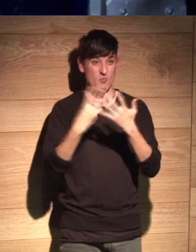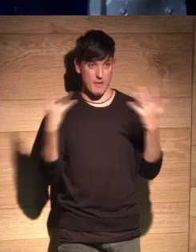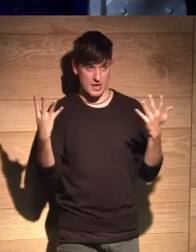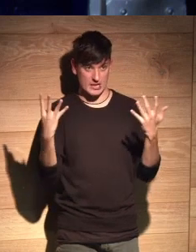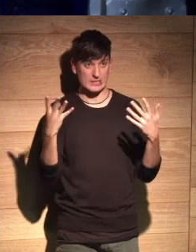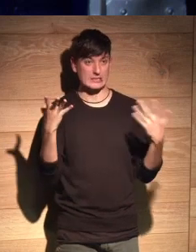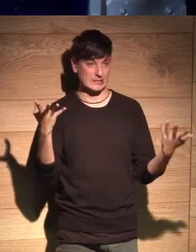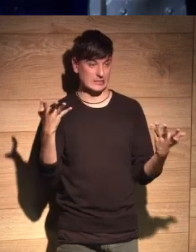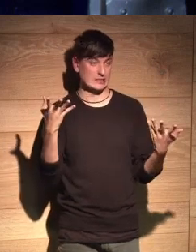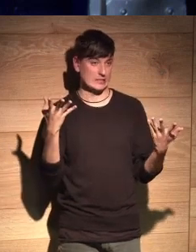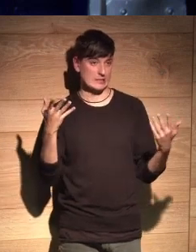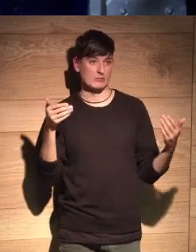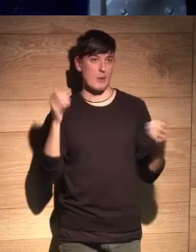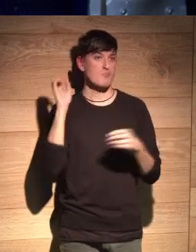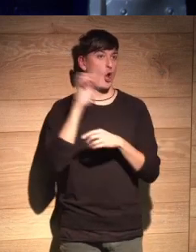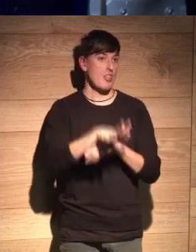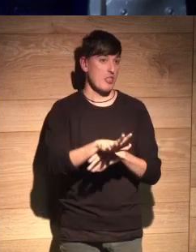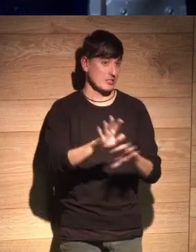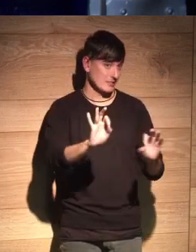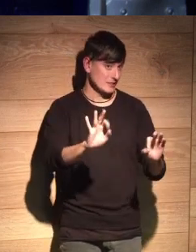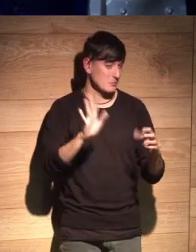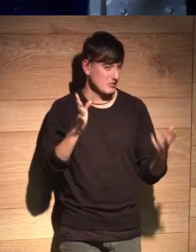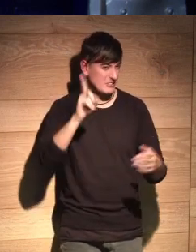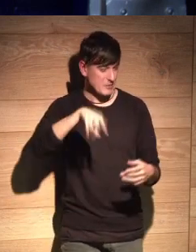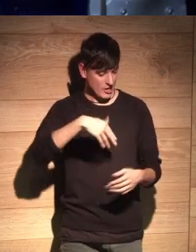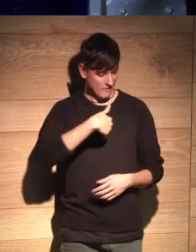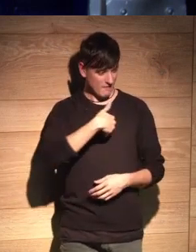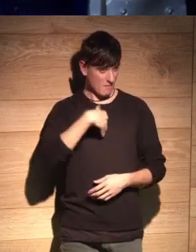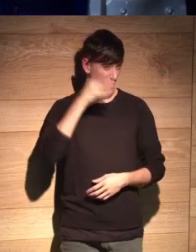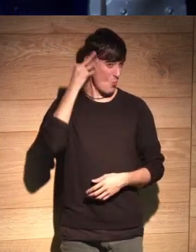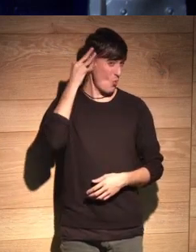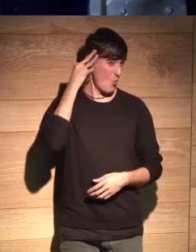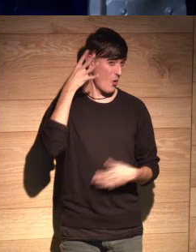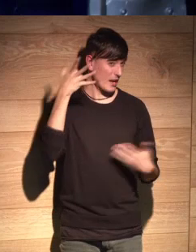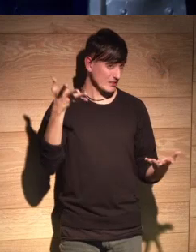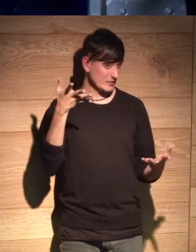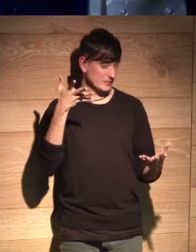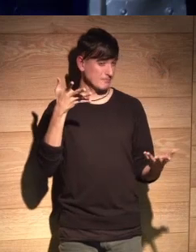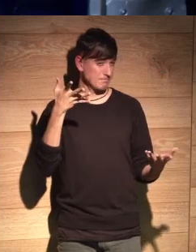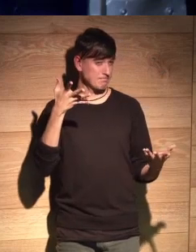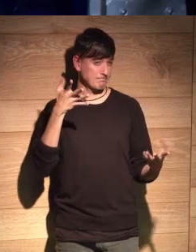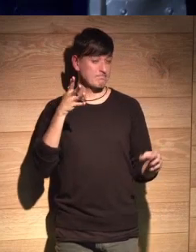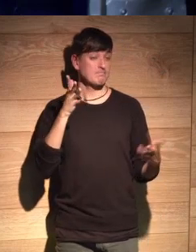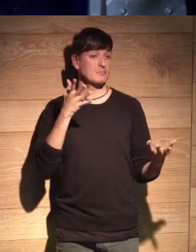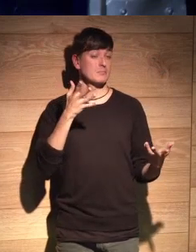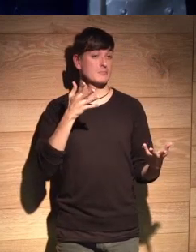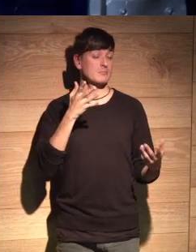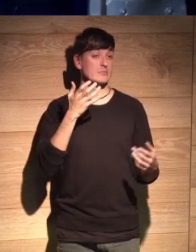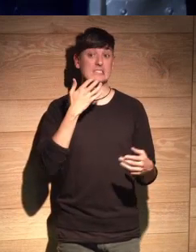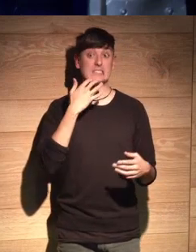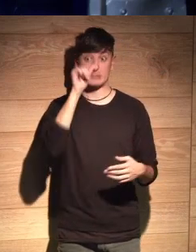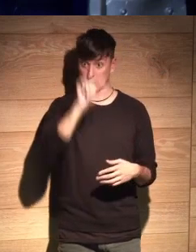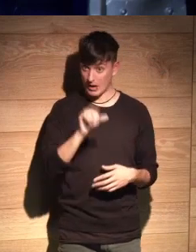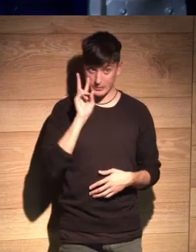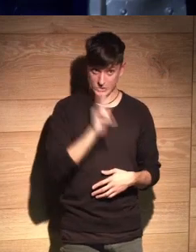So, although it was a dystopia, it also stated very clearly the role of the woman in front of these technological advances. If you've